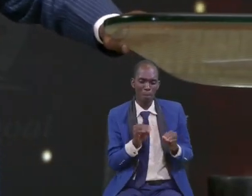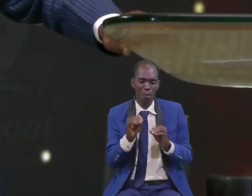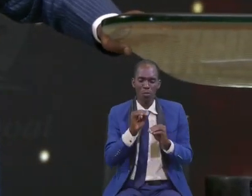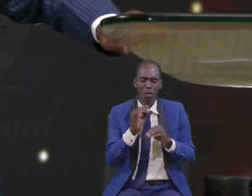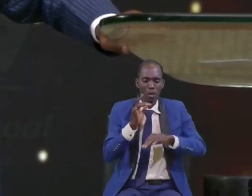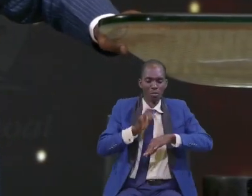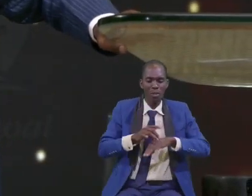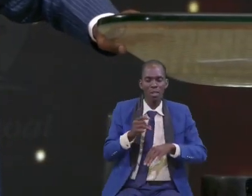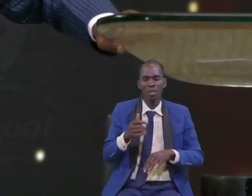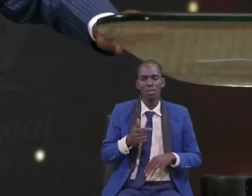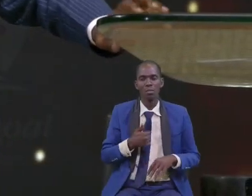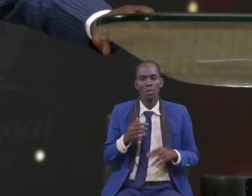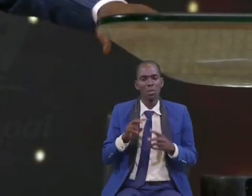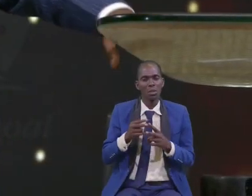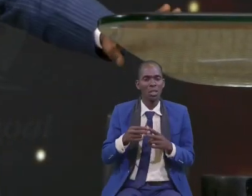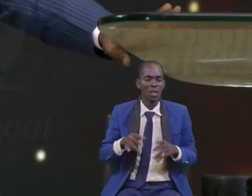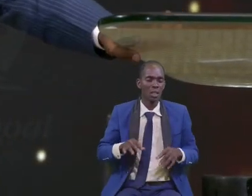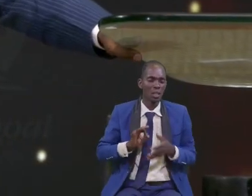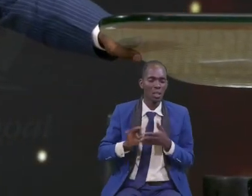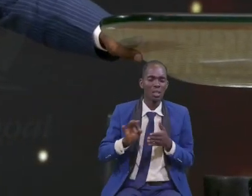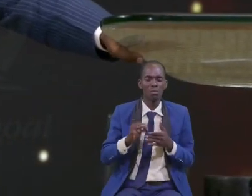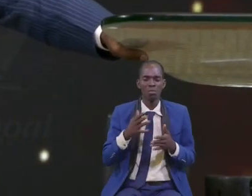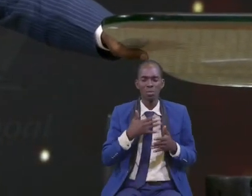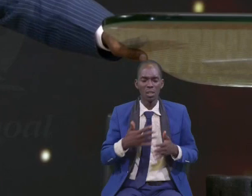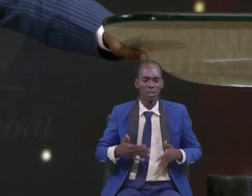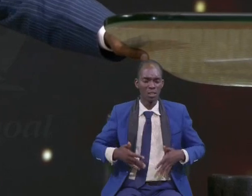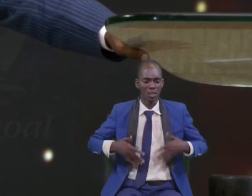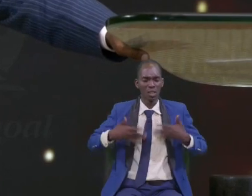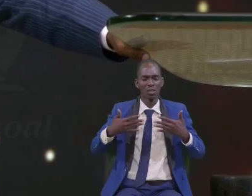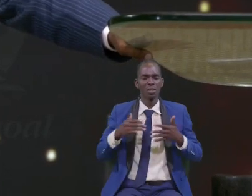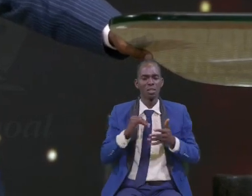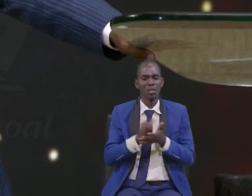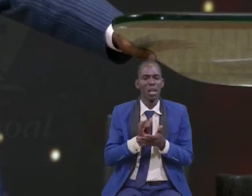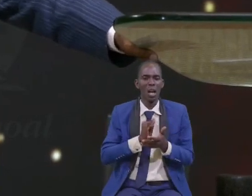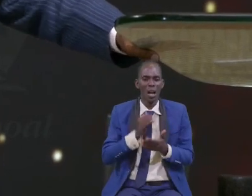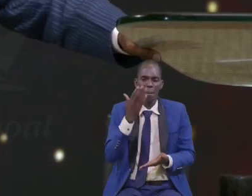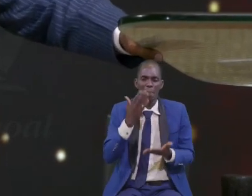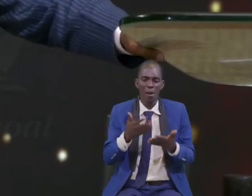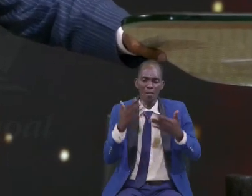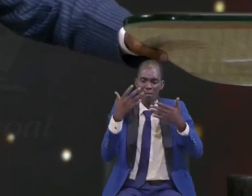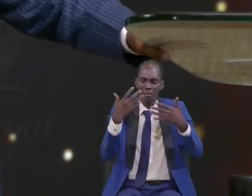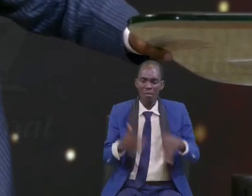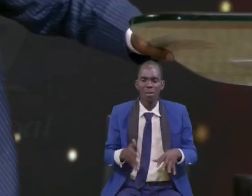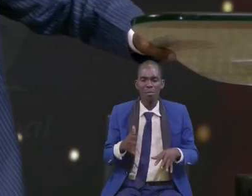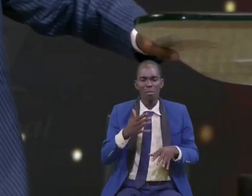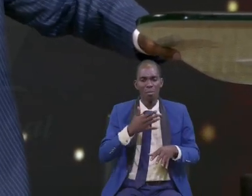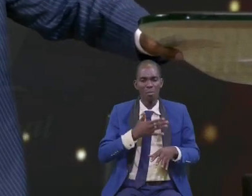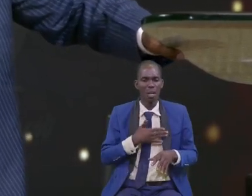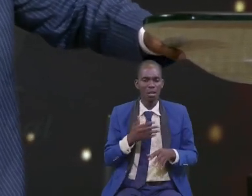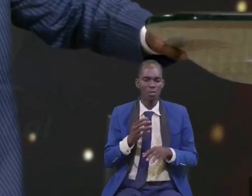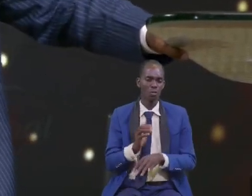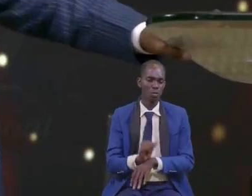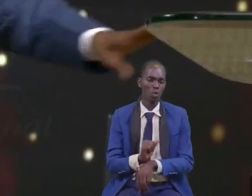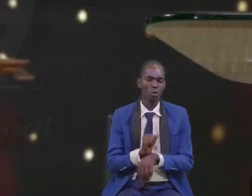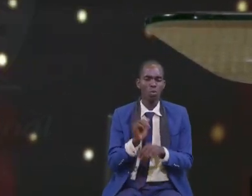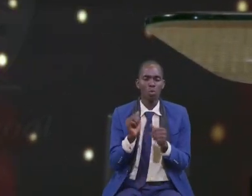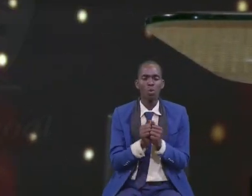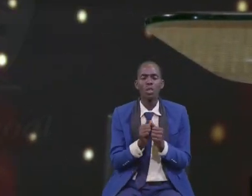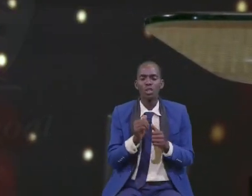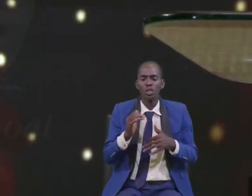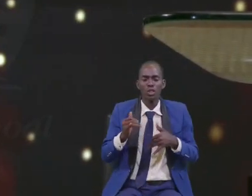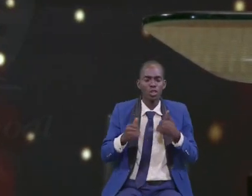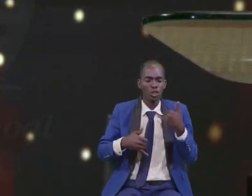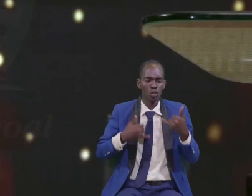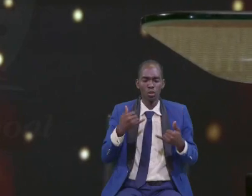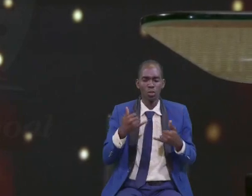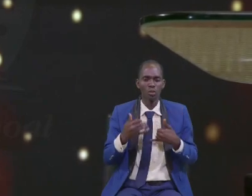that I might finish my course with joy. And the ministry which I have received of